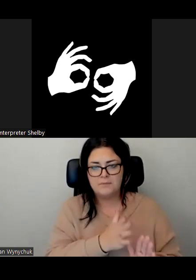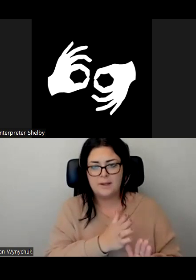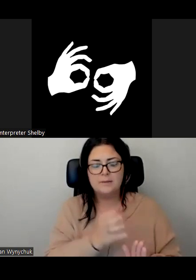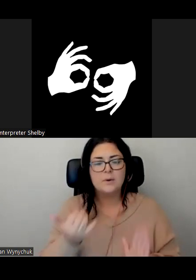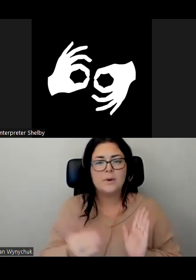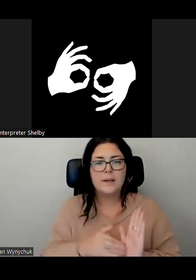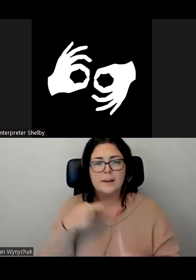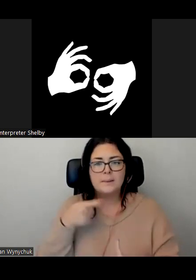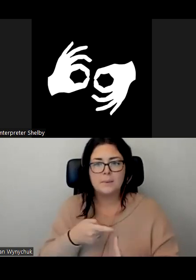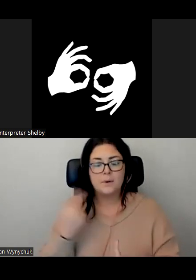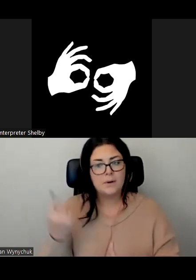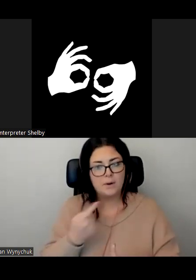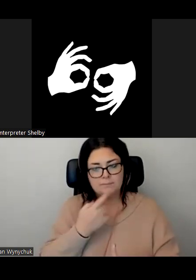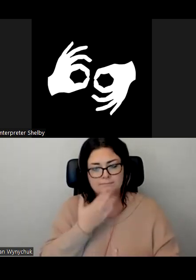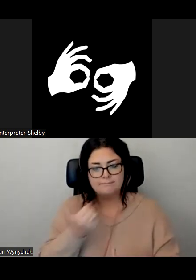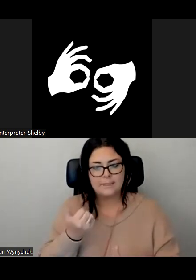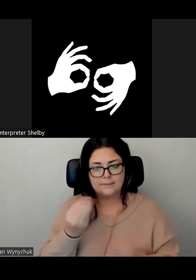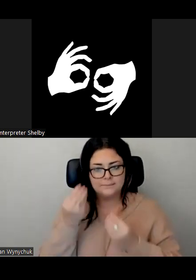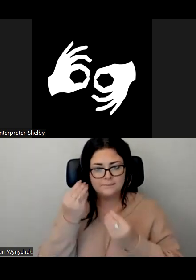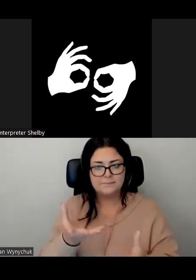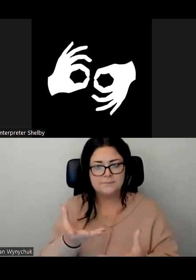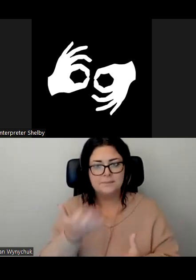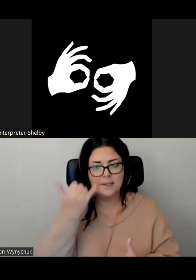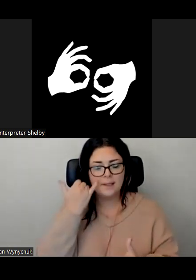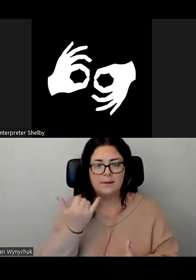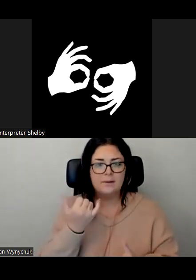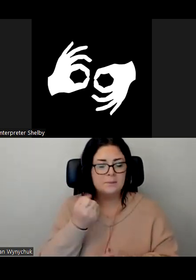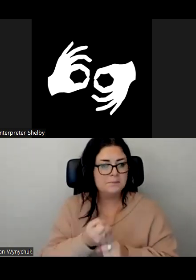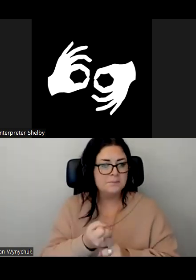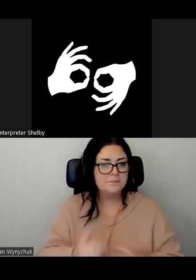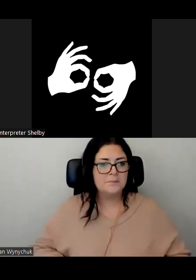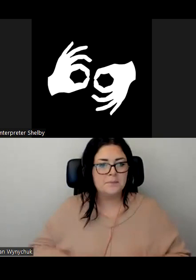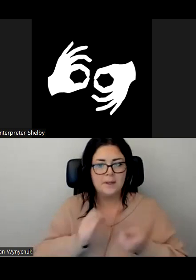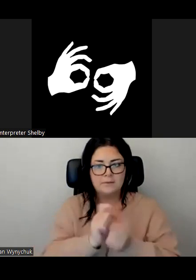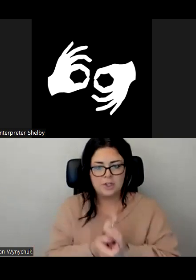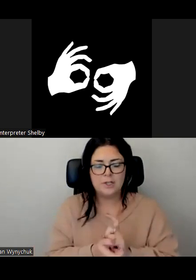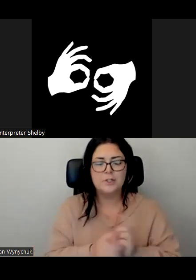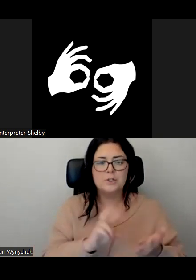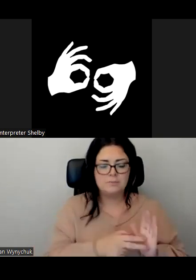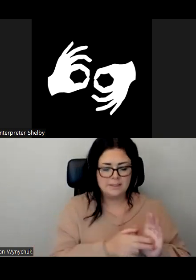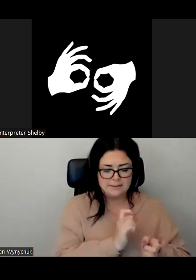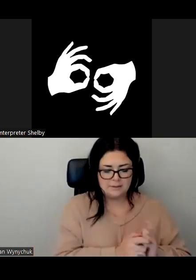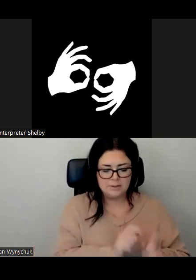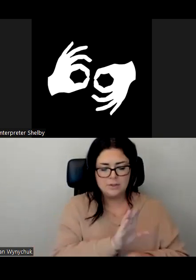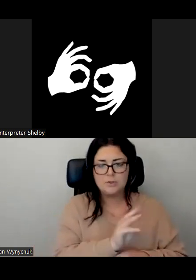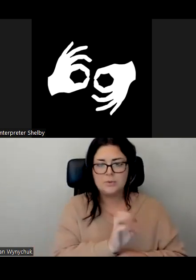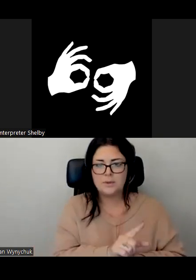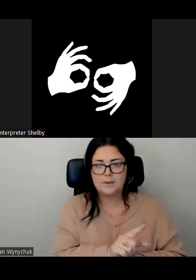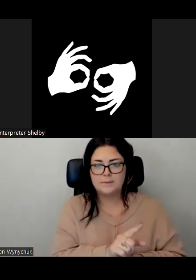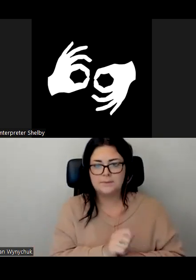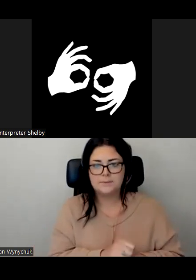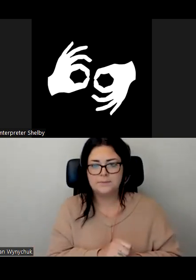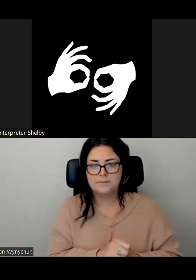is that, and the thing that I always recommend is that when you have a major life change, you should probably get your will updated. You don't want to have